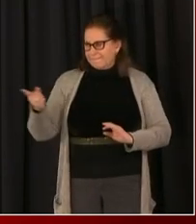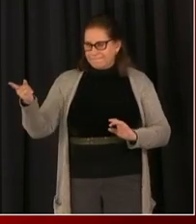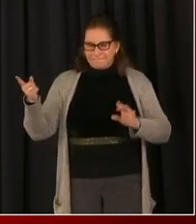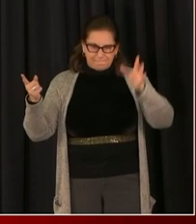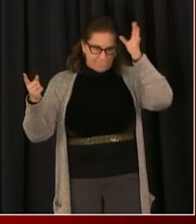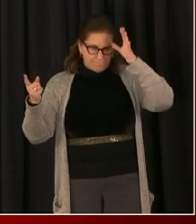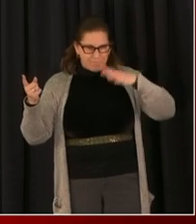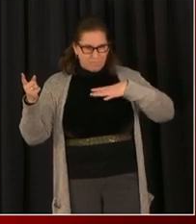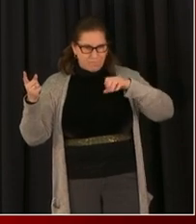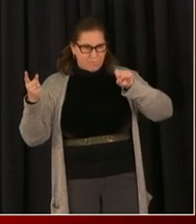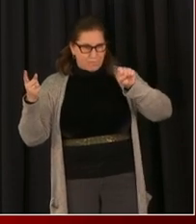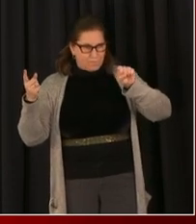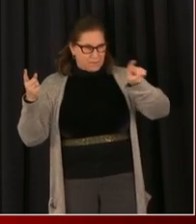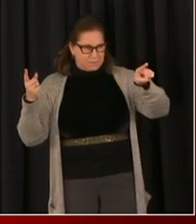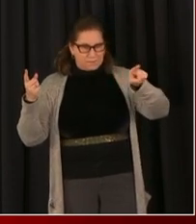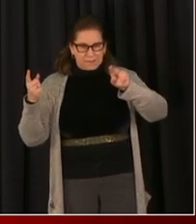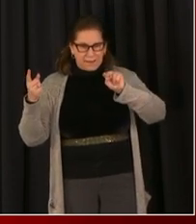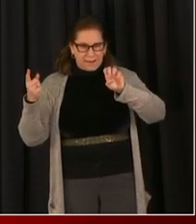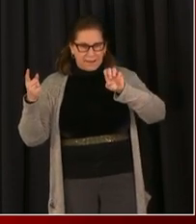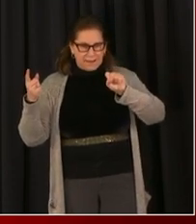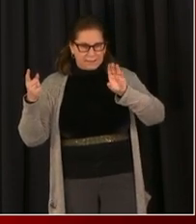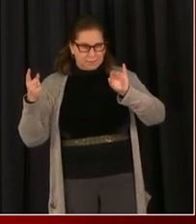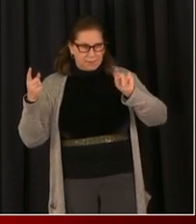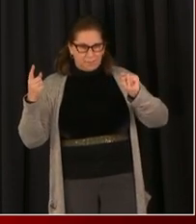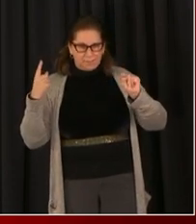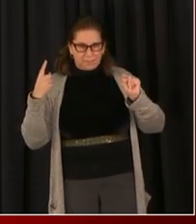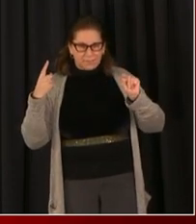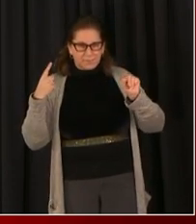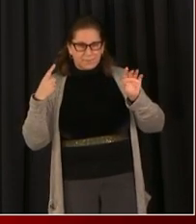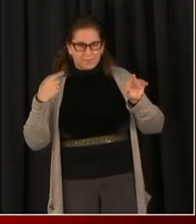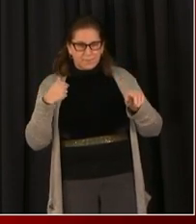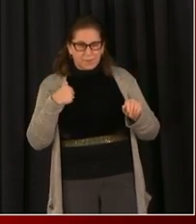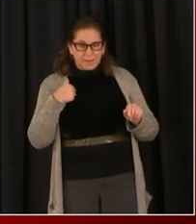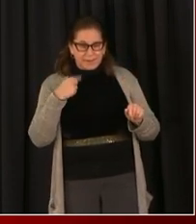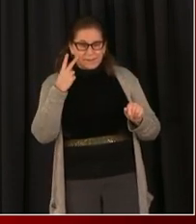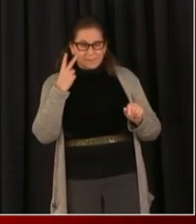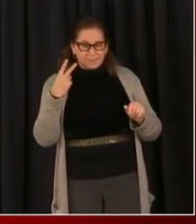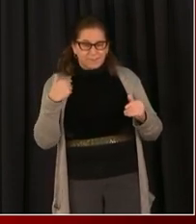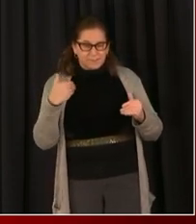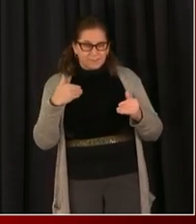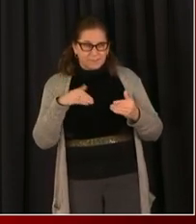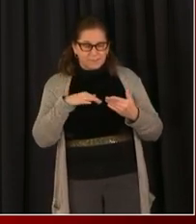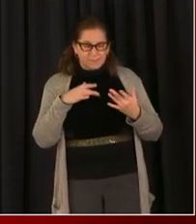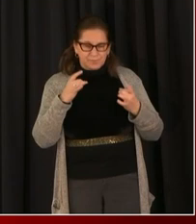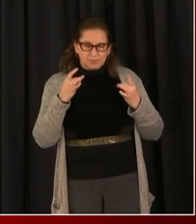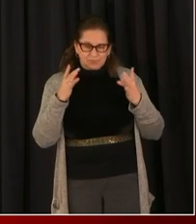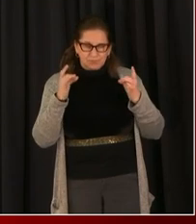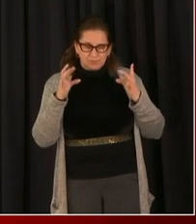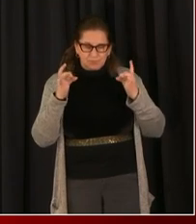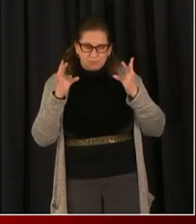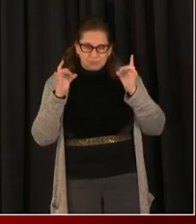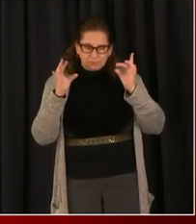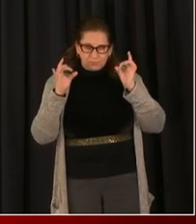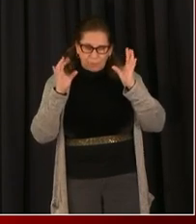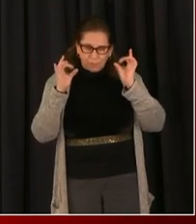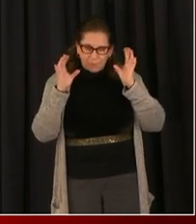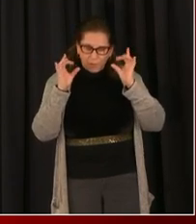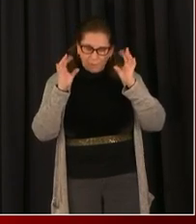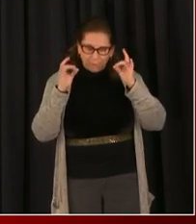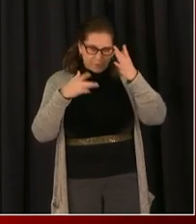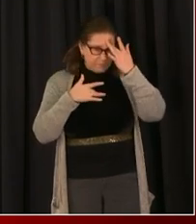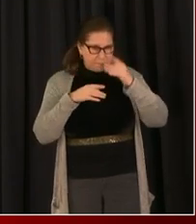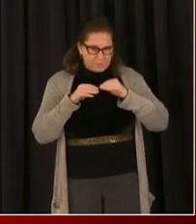as you mentioned, the daily case rate is now far worse than it's been at any point during the pandemic in D.C. so far, including